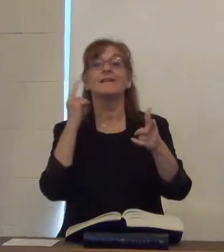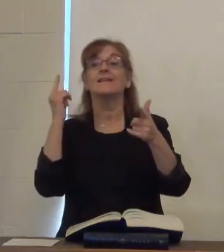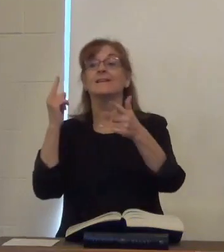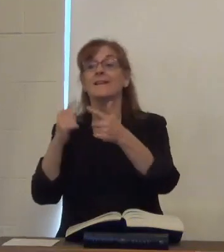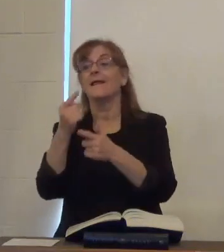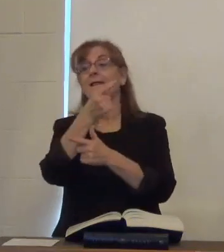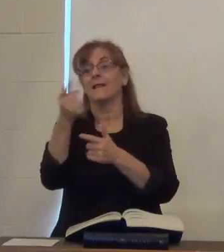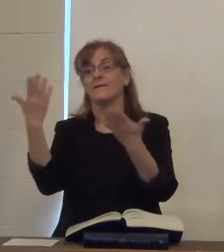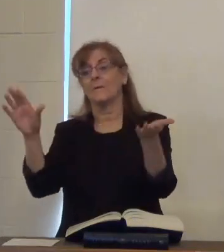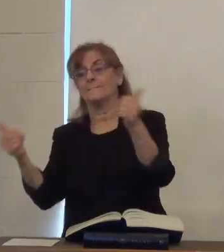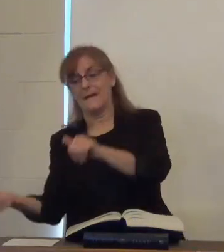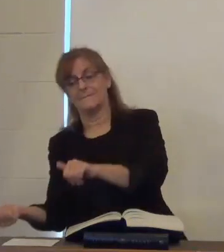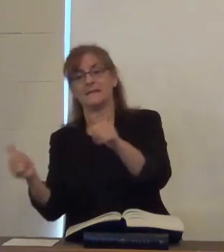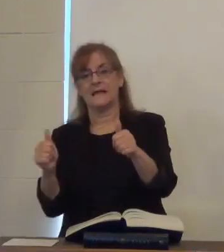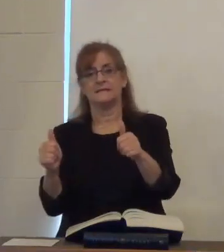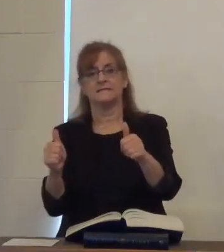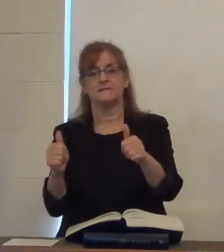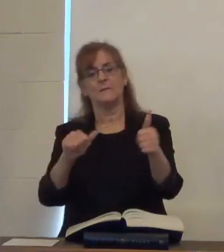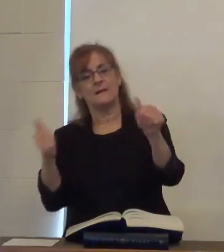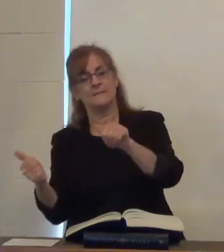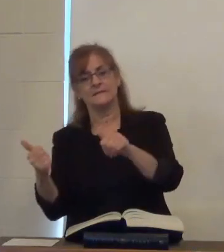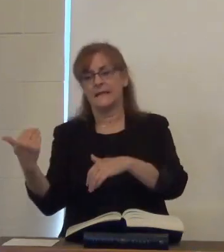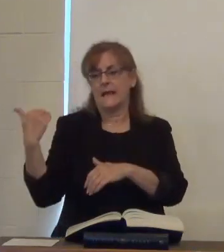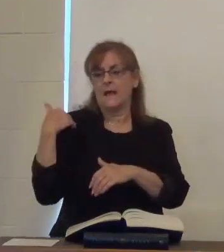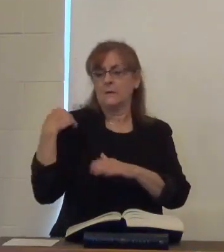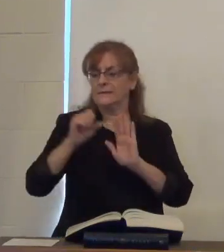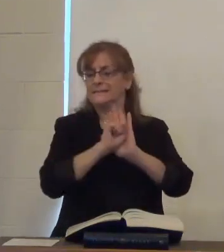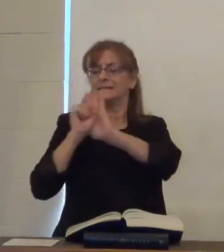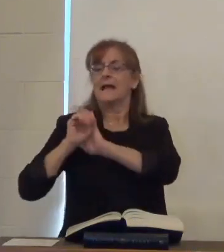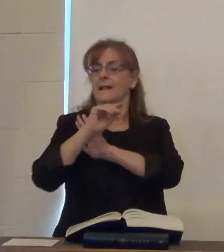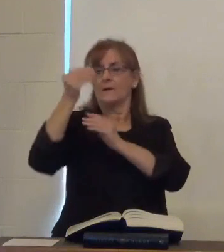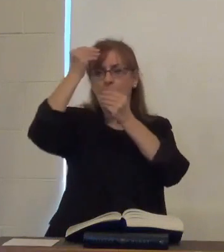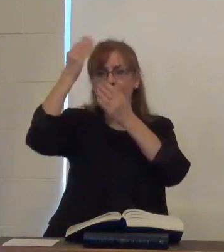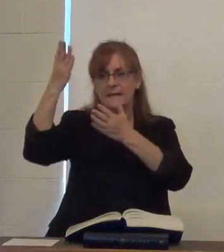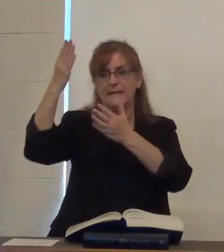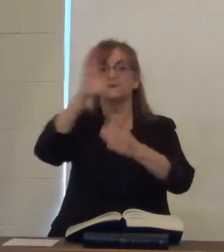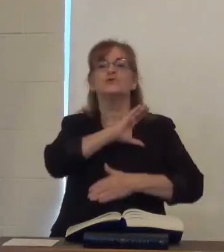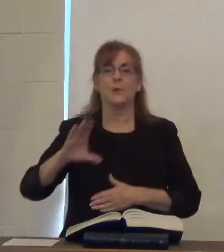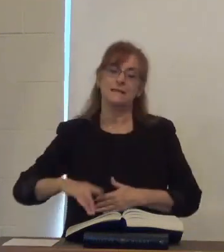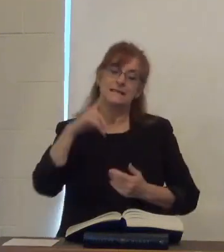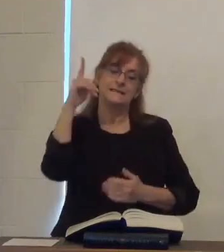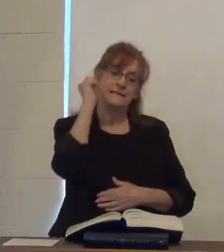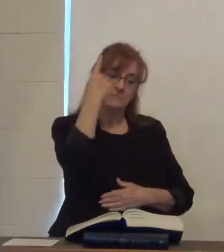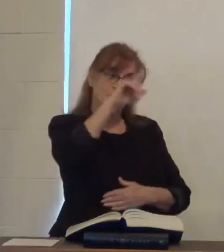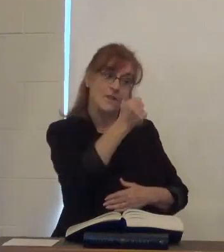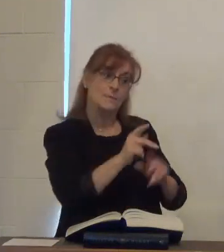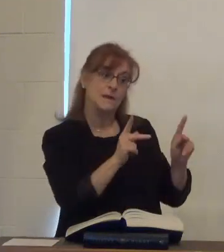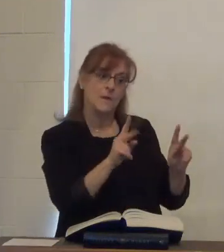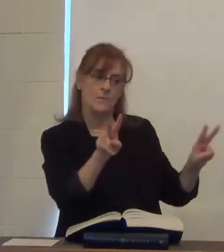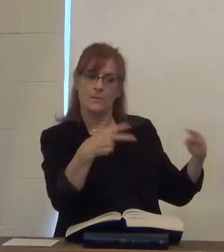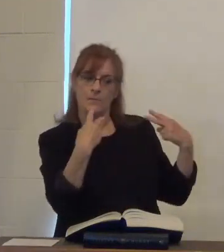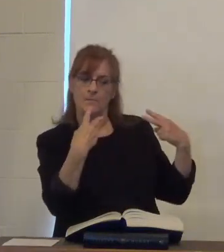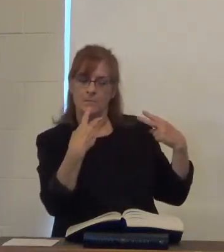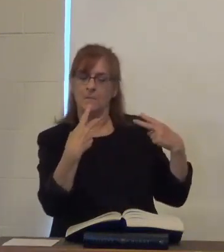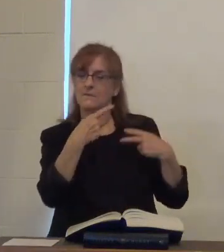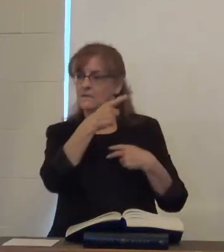were baptized. Again, an outward sign of their obedience to Christ, a testimony to others of their